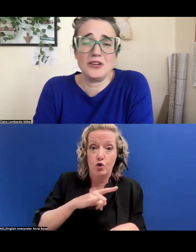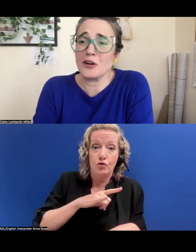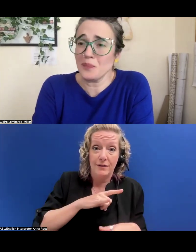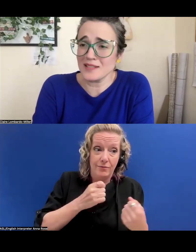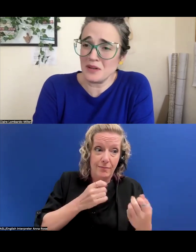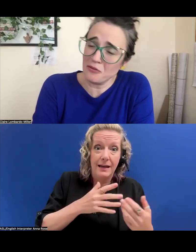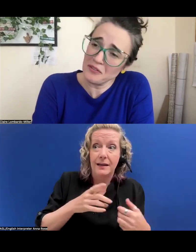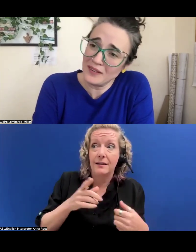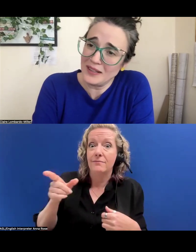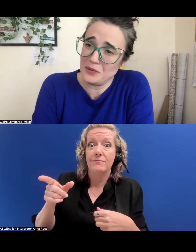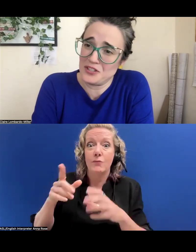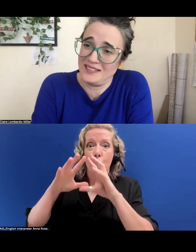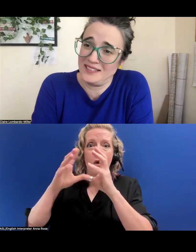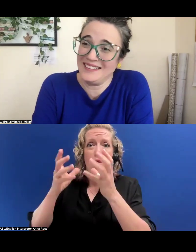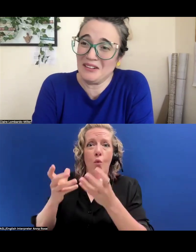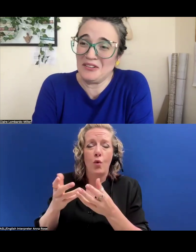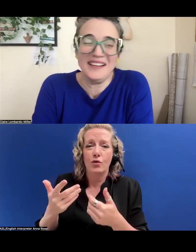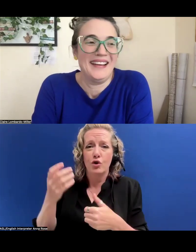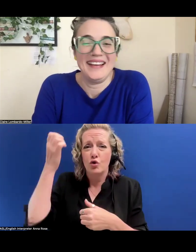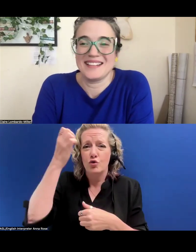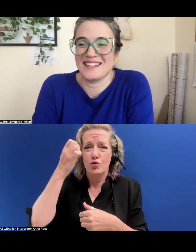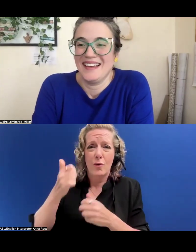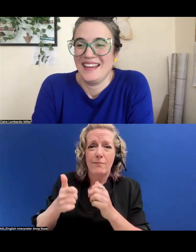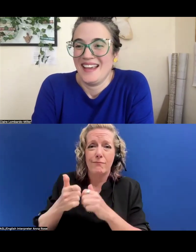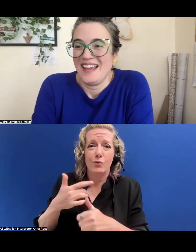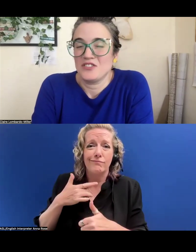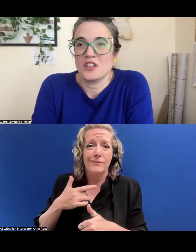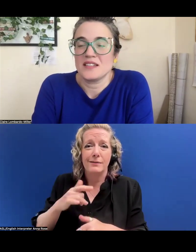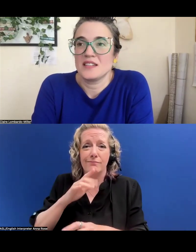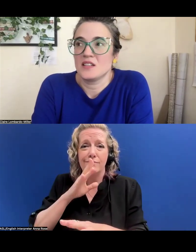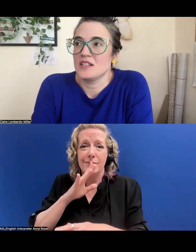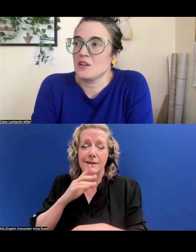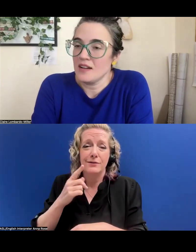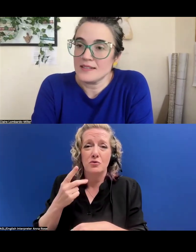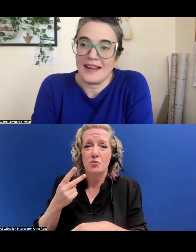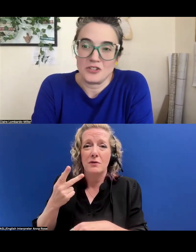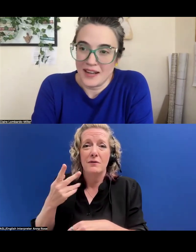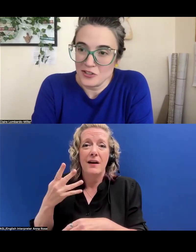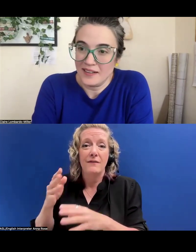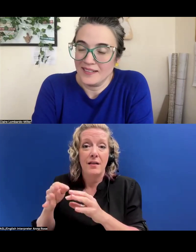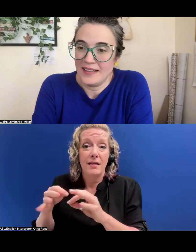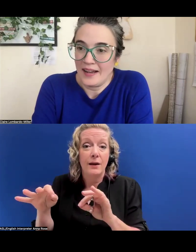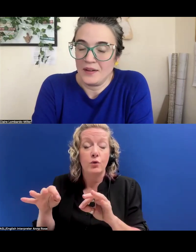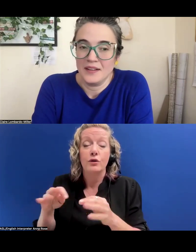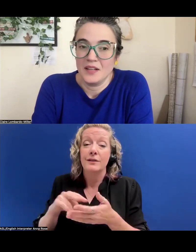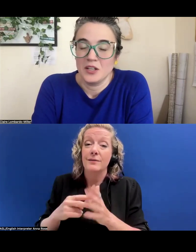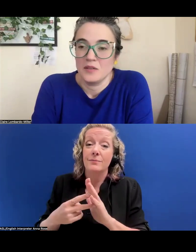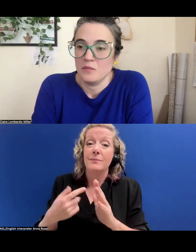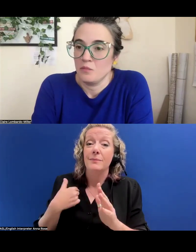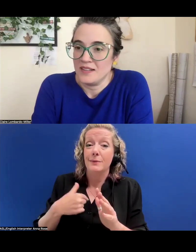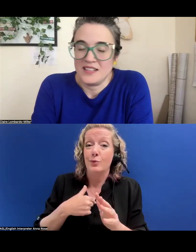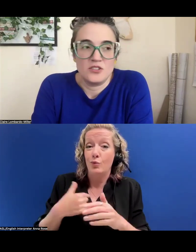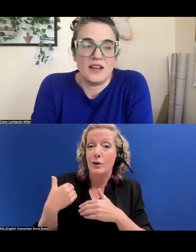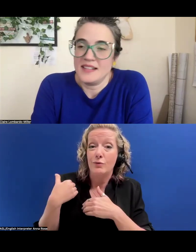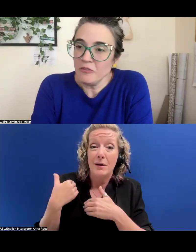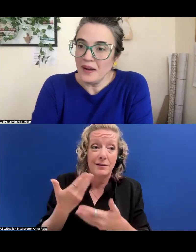in Europe that speak 4 or 5 languages. It's it's just this constant education that